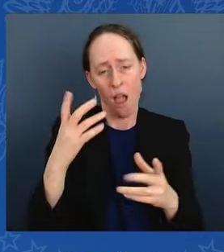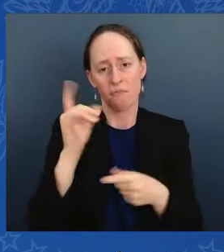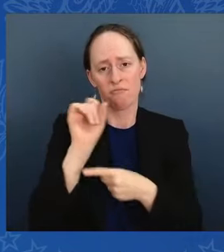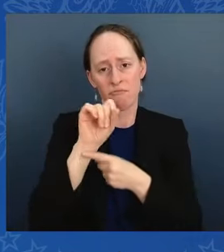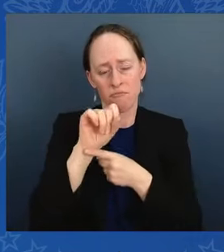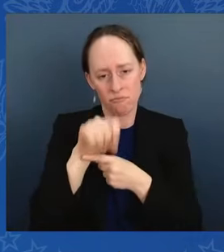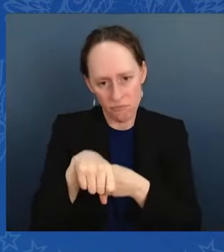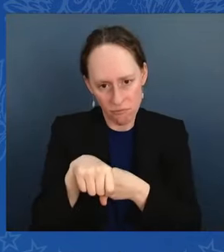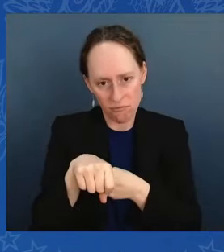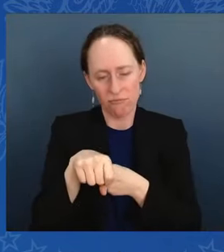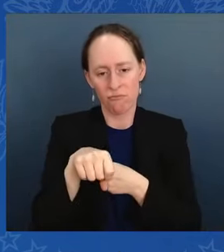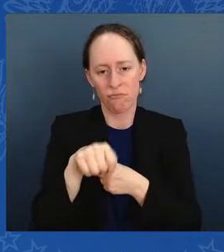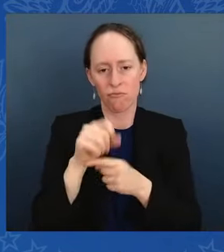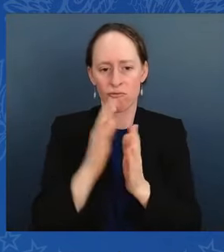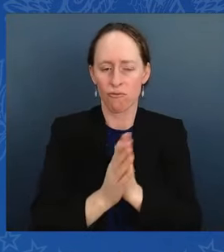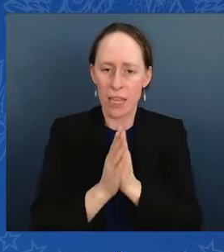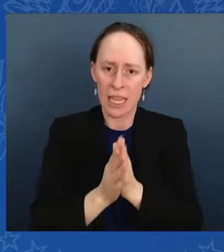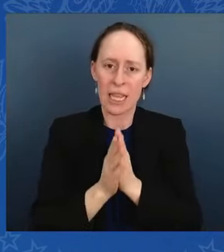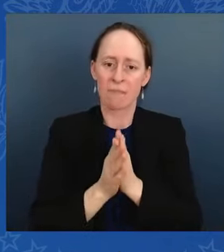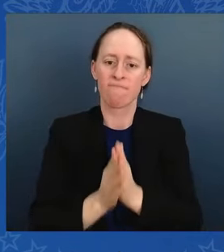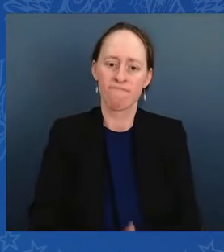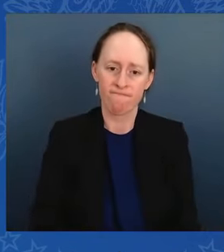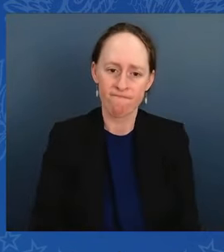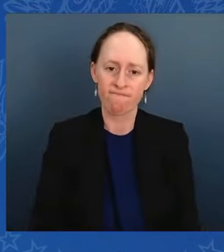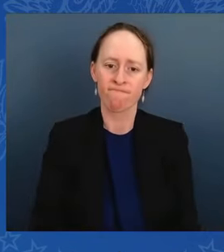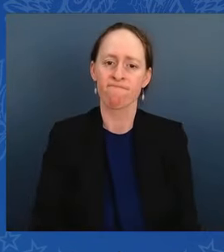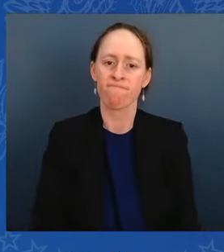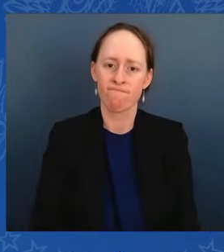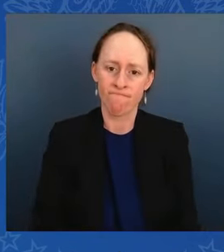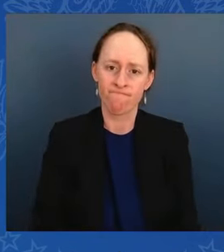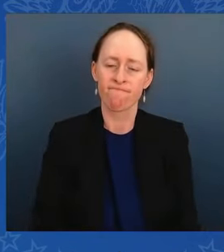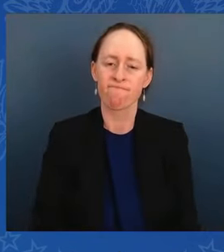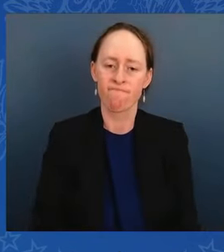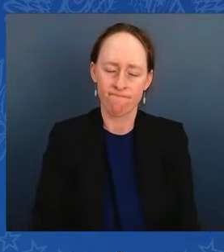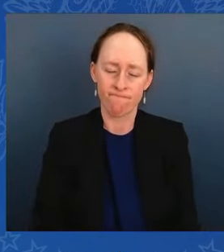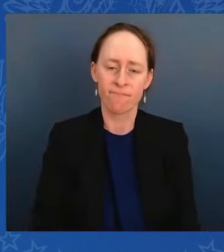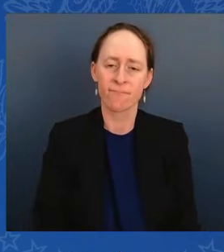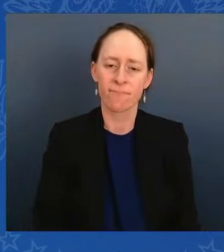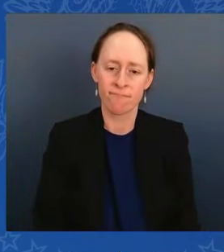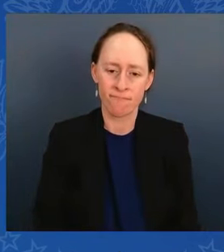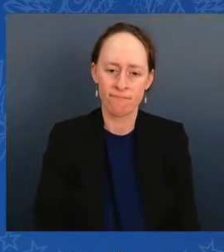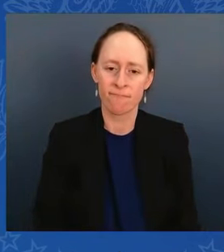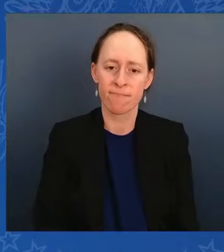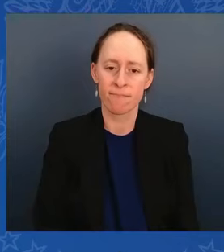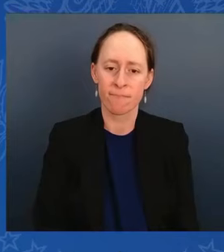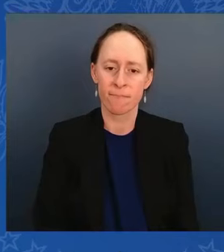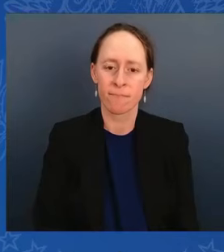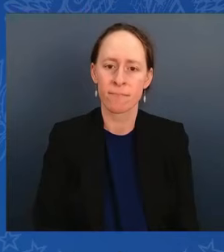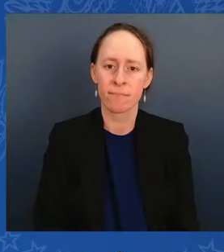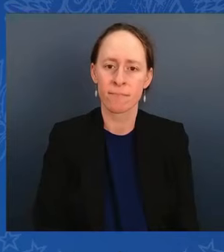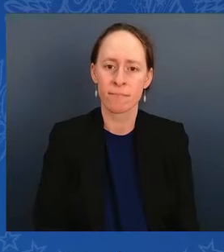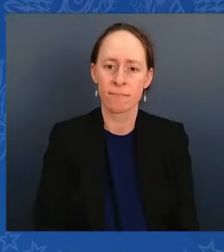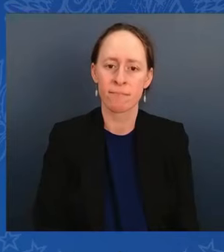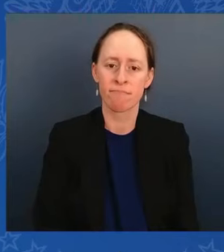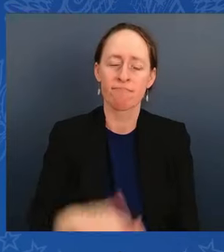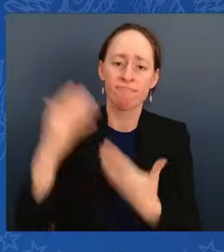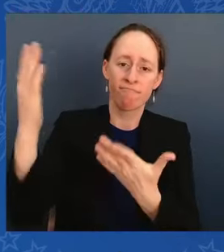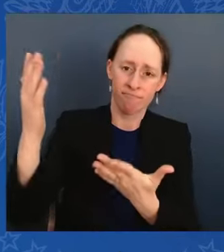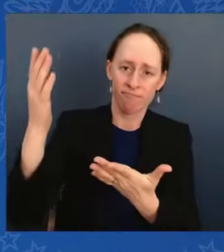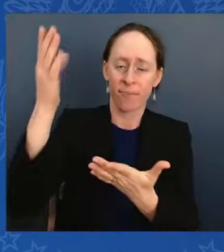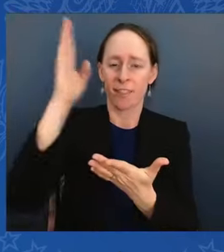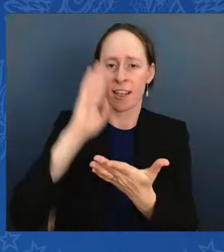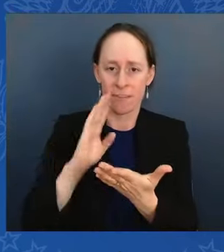I want to lift up a prayer to our God in heaven. So if you would allow me to.